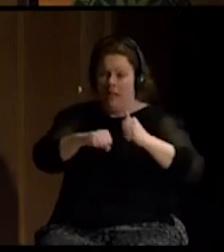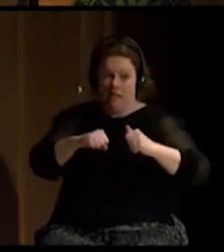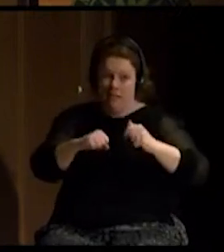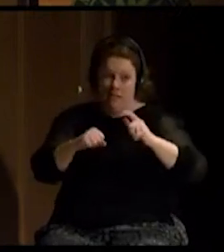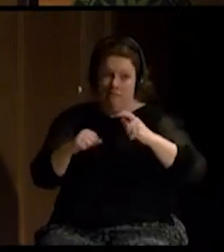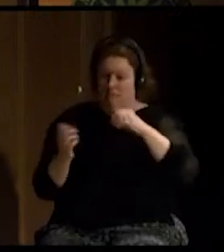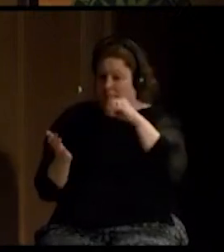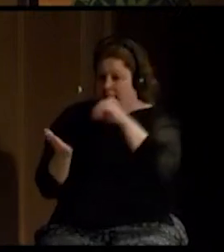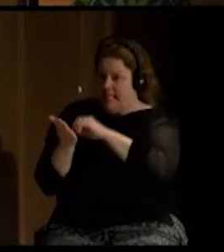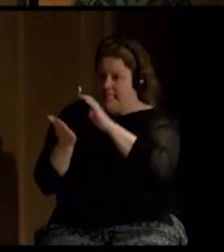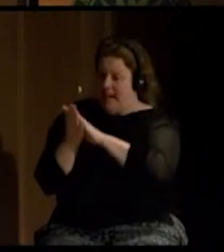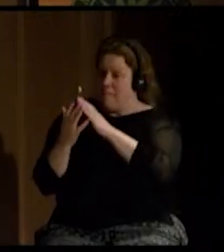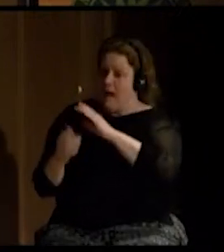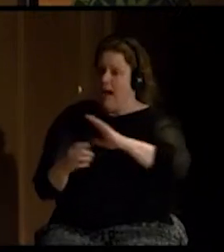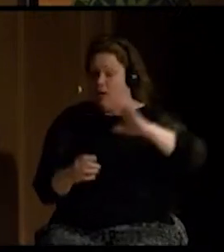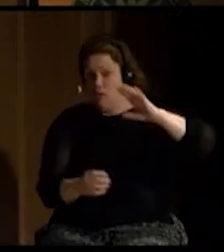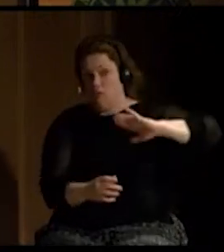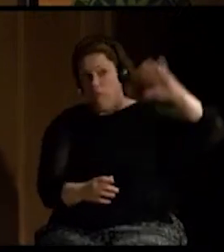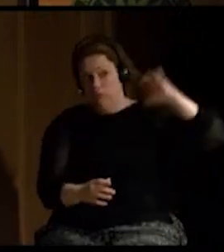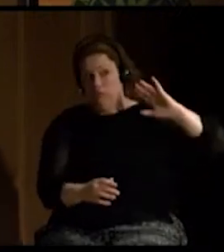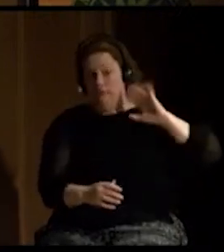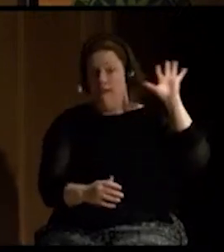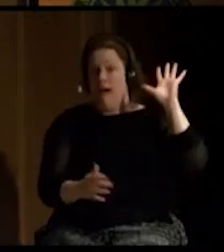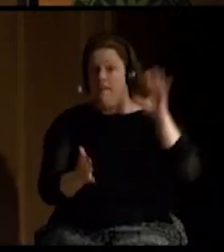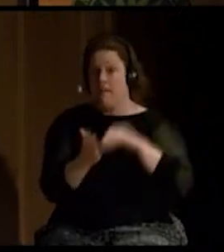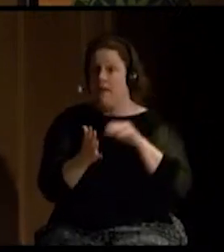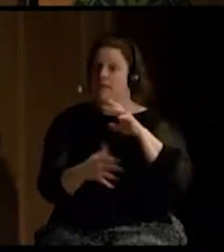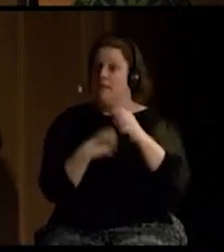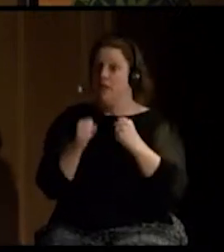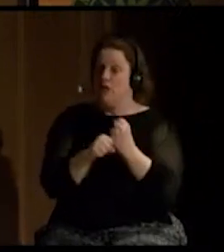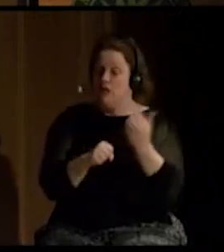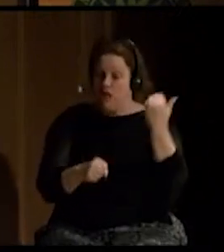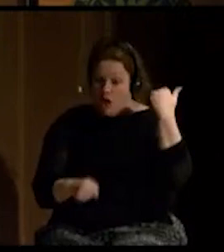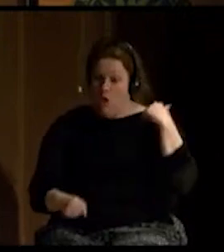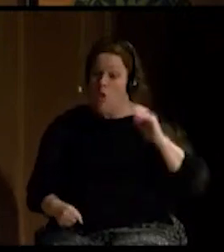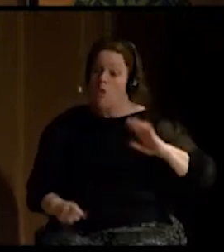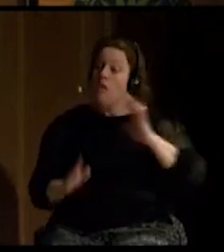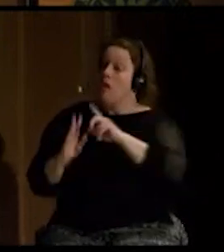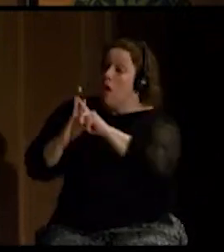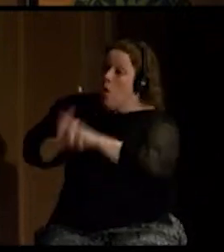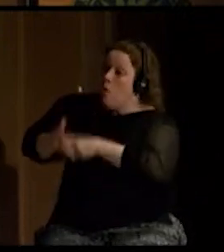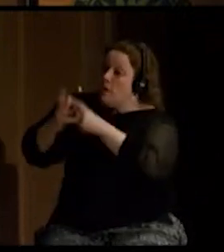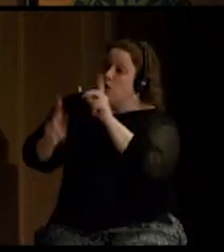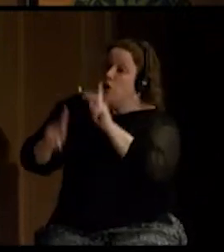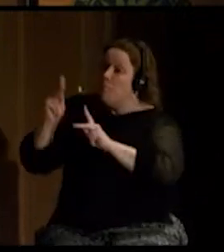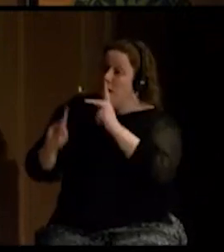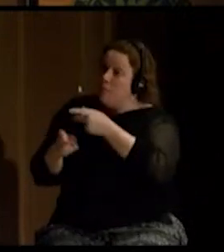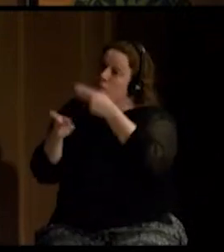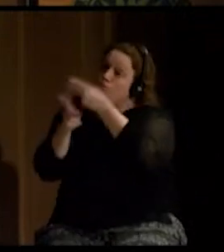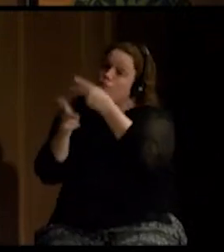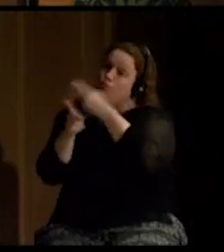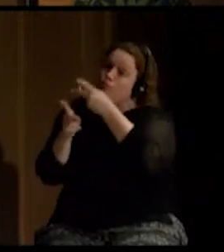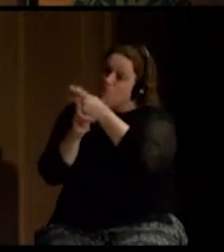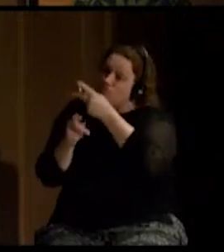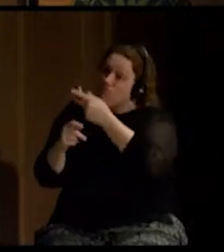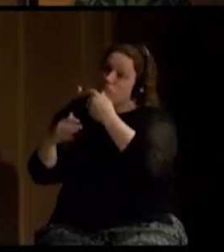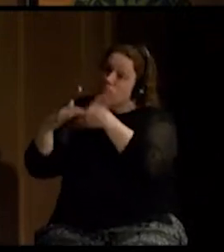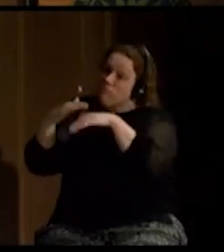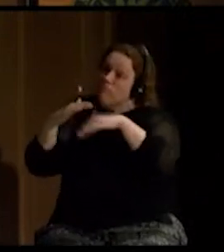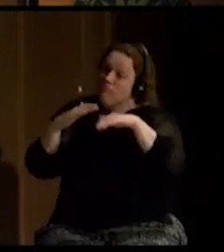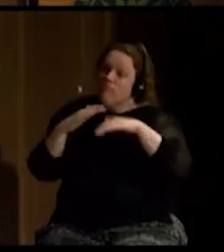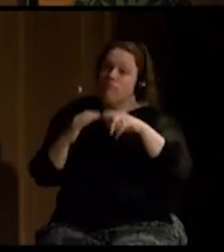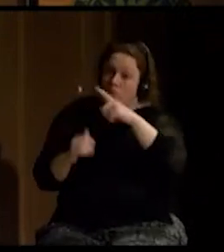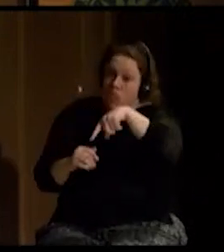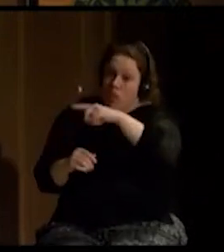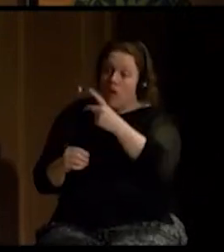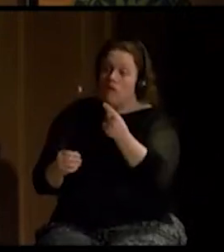ago. And traditionally, the Indigenous Coast Salish peoples, they had maintained the woolly dog for the production of yarn, which